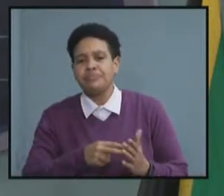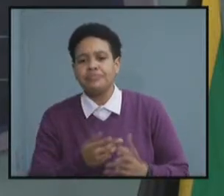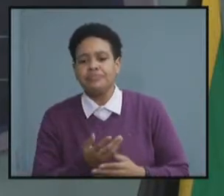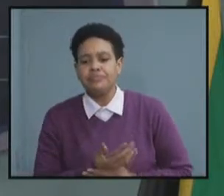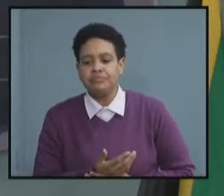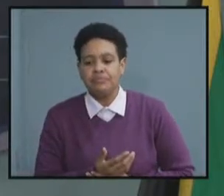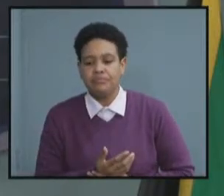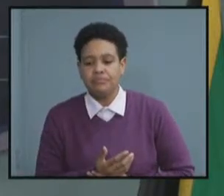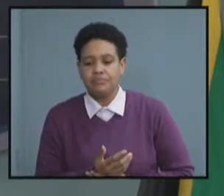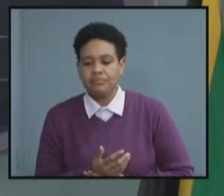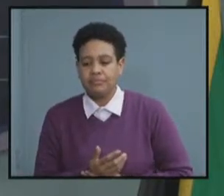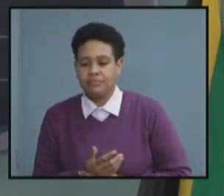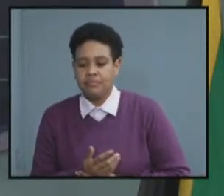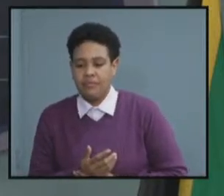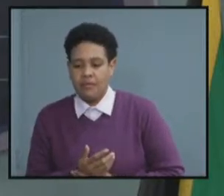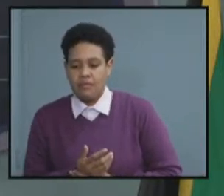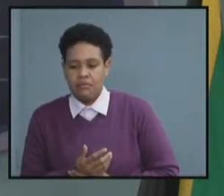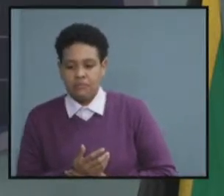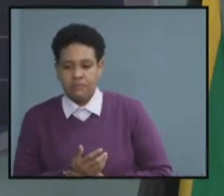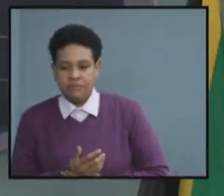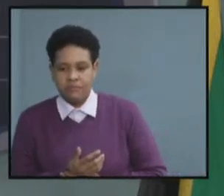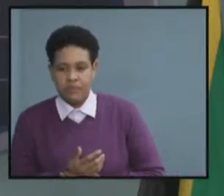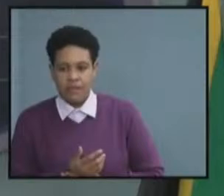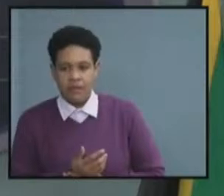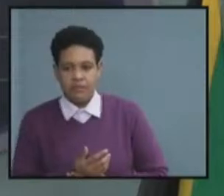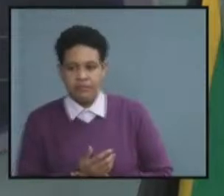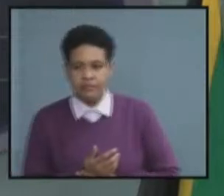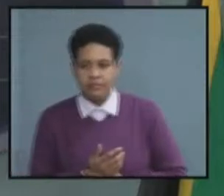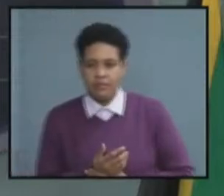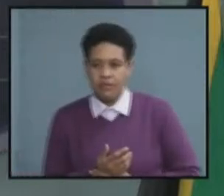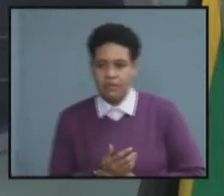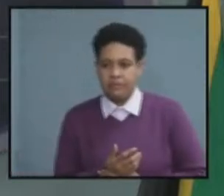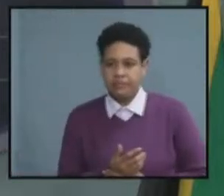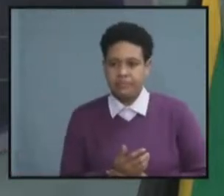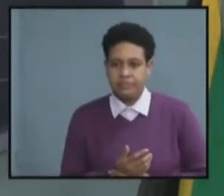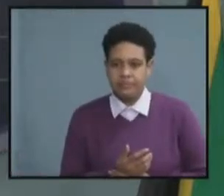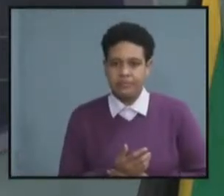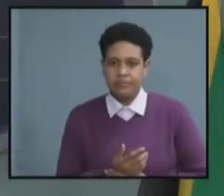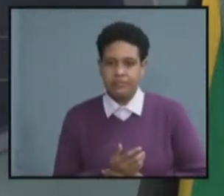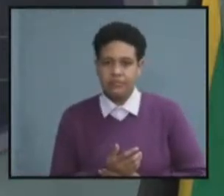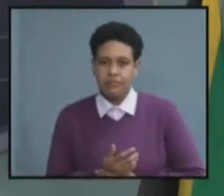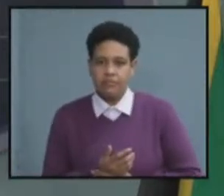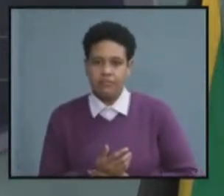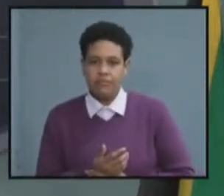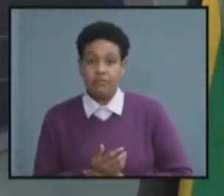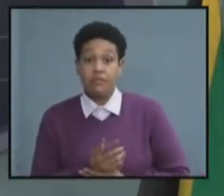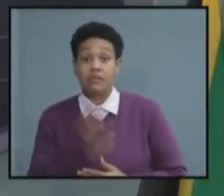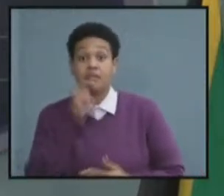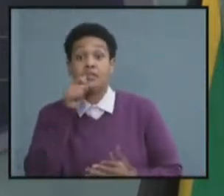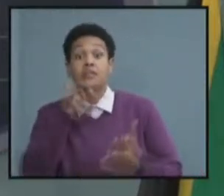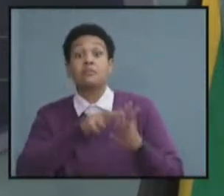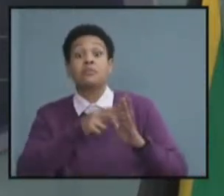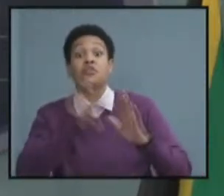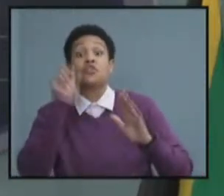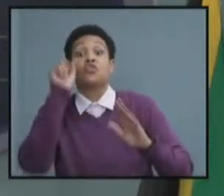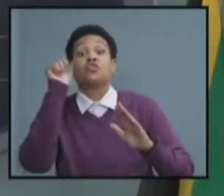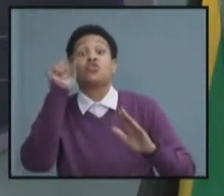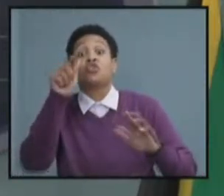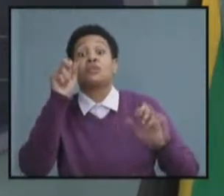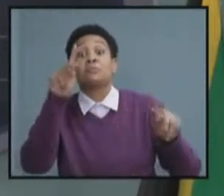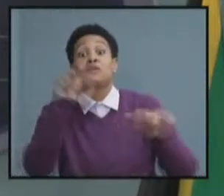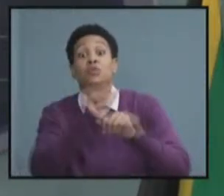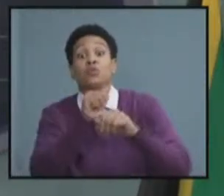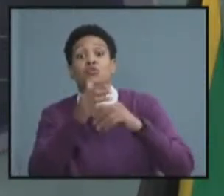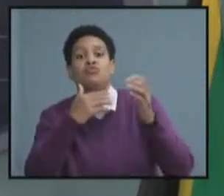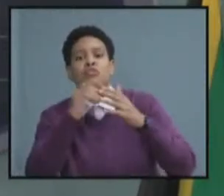that everyone should return to work regardless of their circumstances.